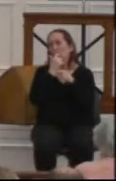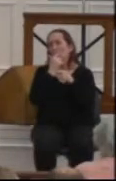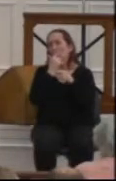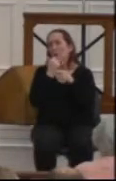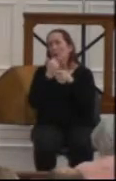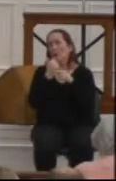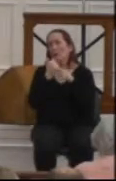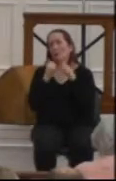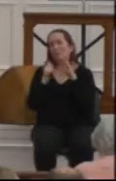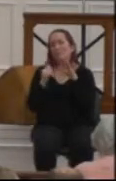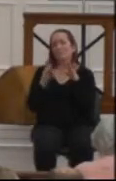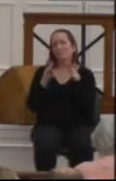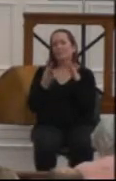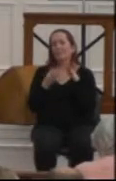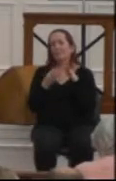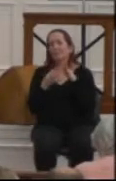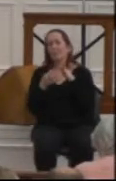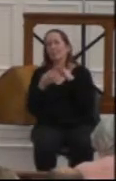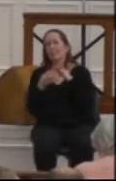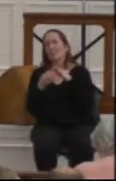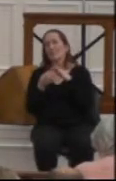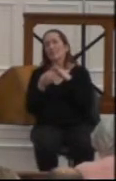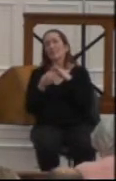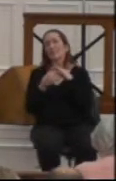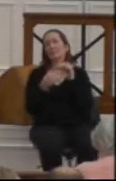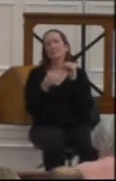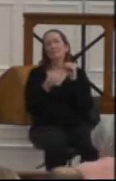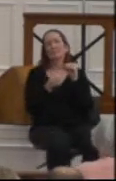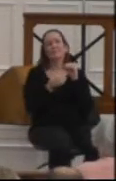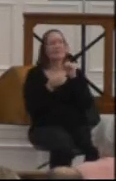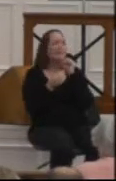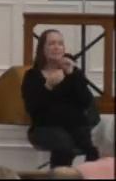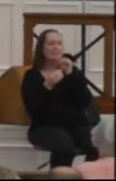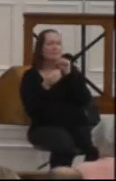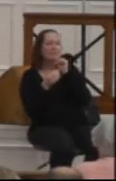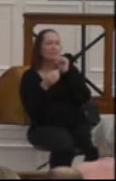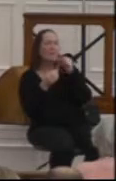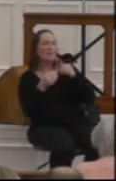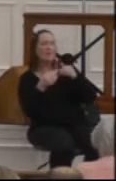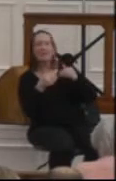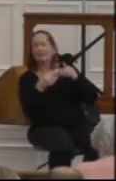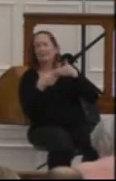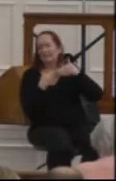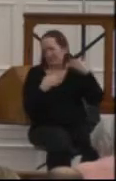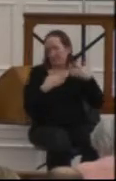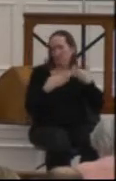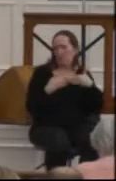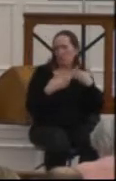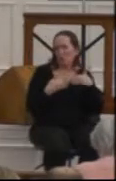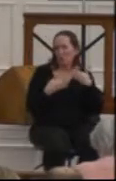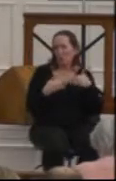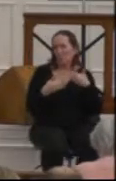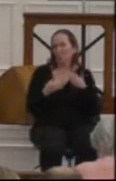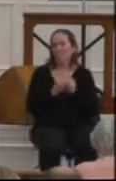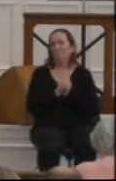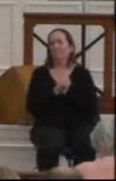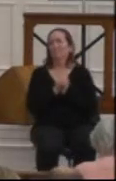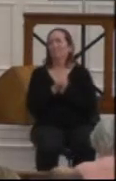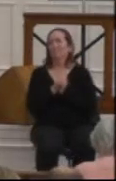You are complex. You know, one of the reasons that I shun the idea of evolution